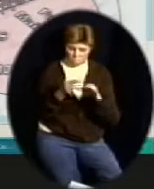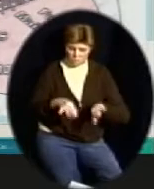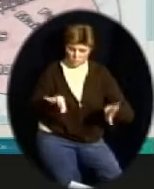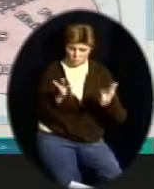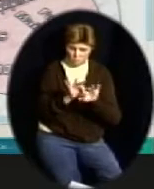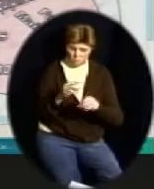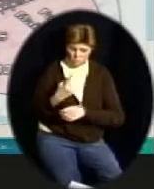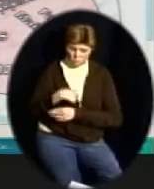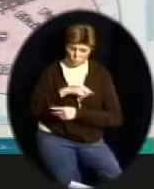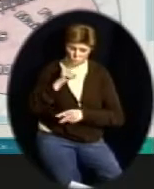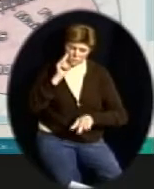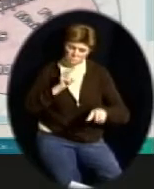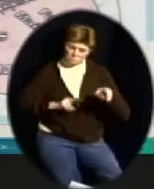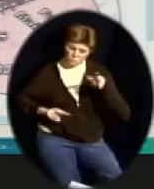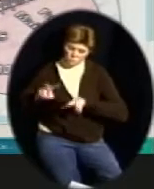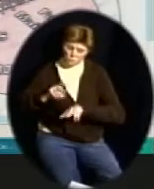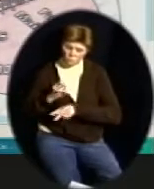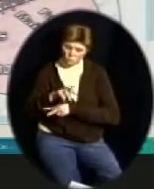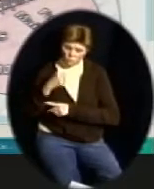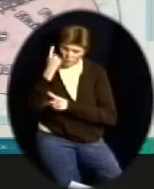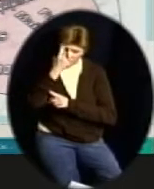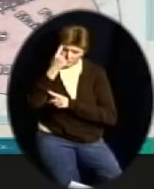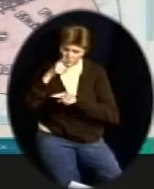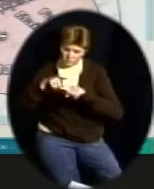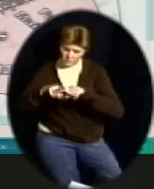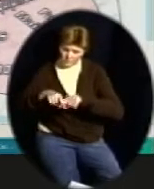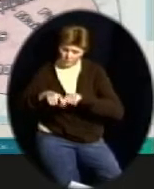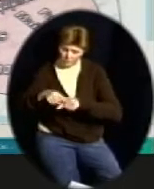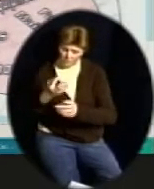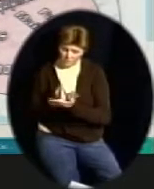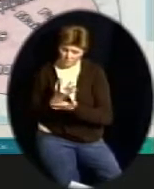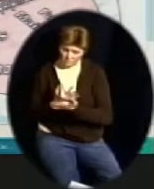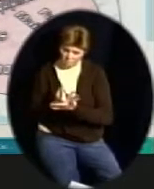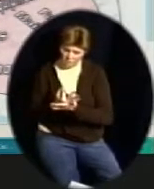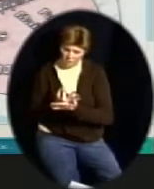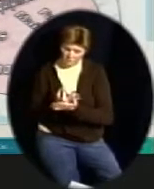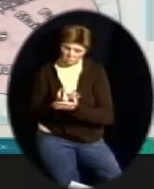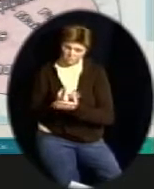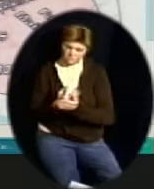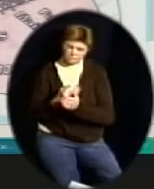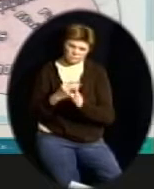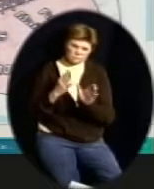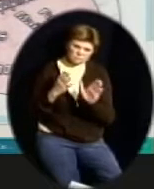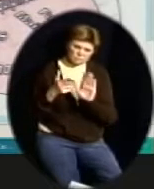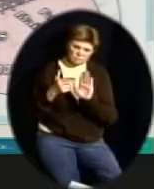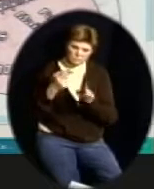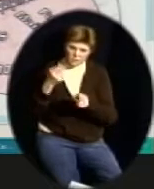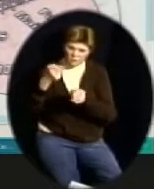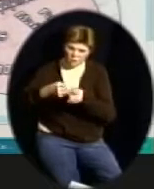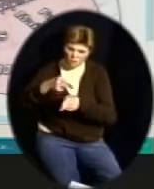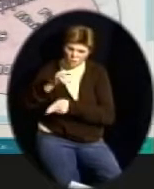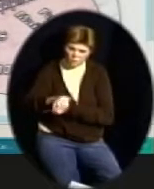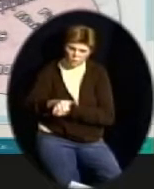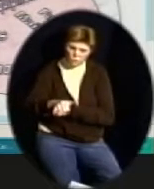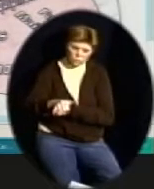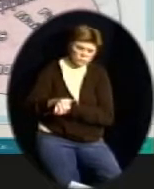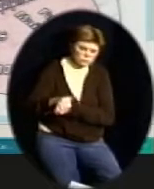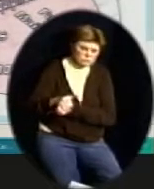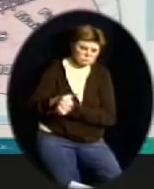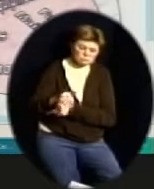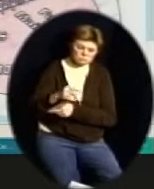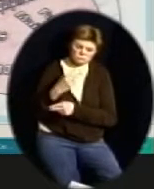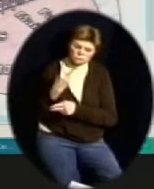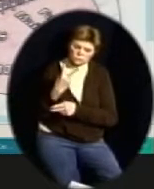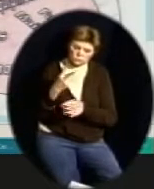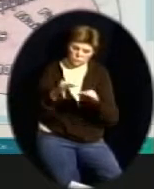dependent funds and categorized them recently as having 2 key components in trying to determine what those cash balances should